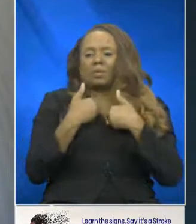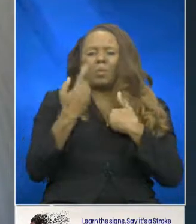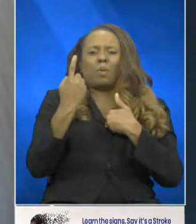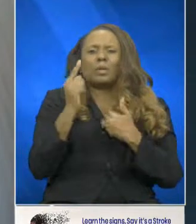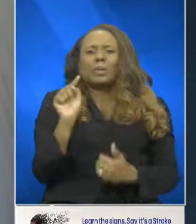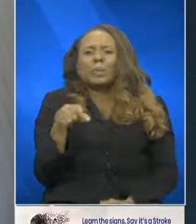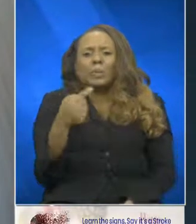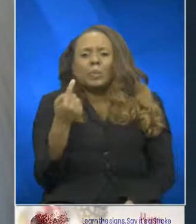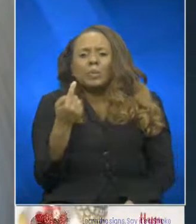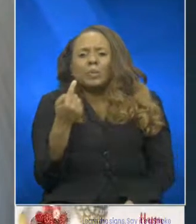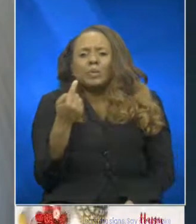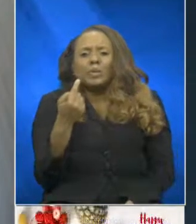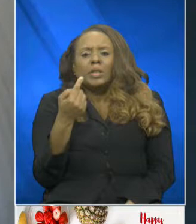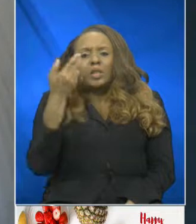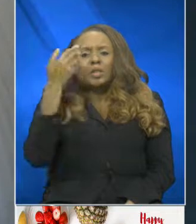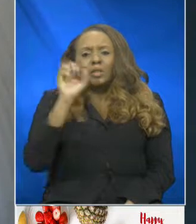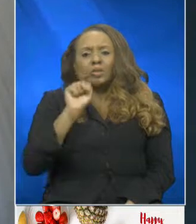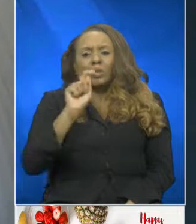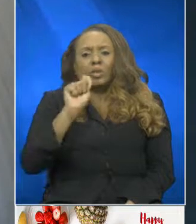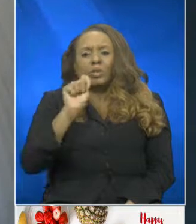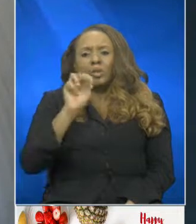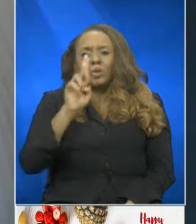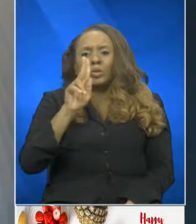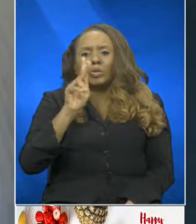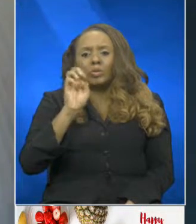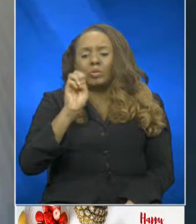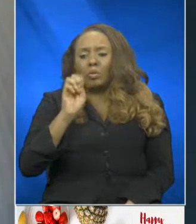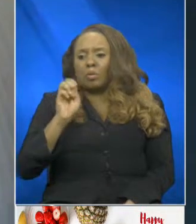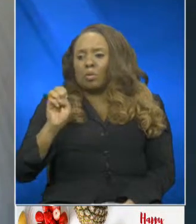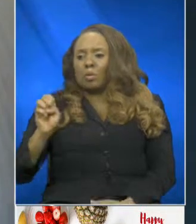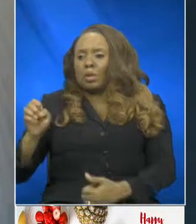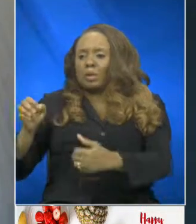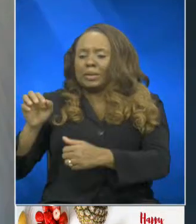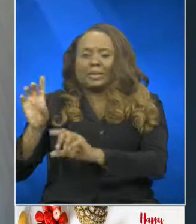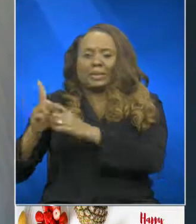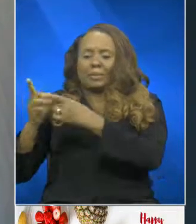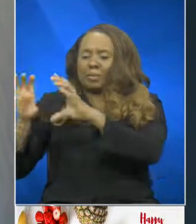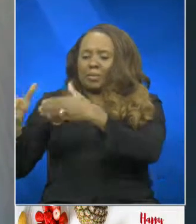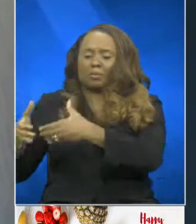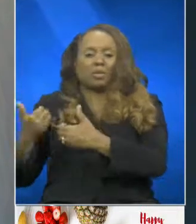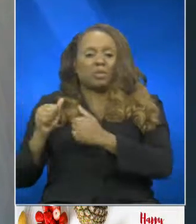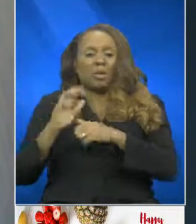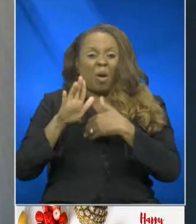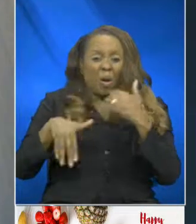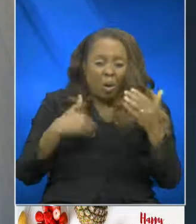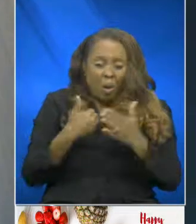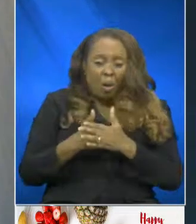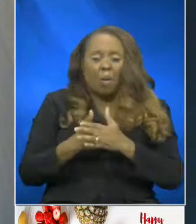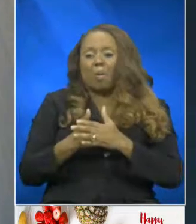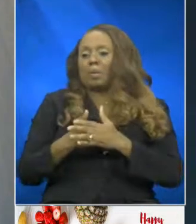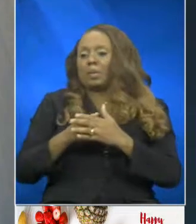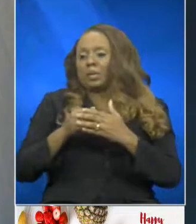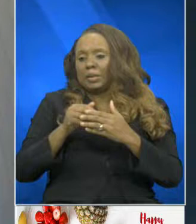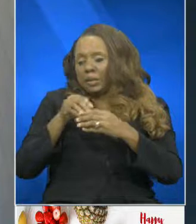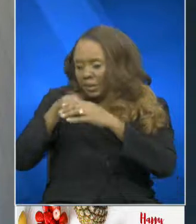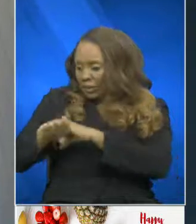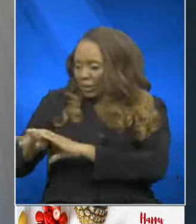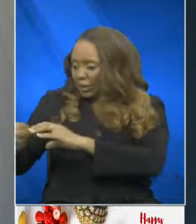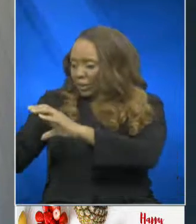world, and we try to put all the stroke patients in there so that they can get benefit of stroke